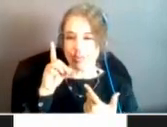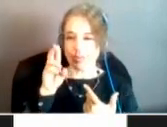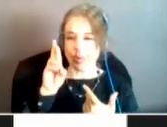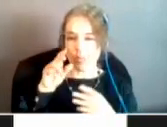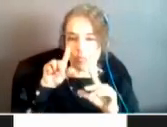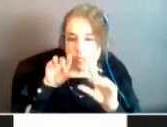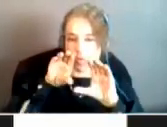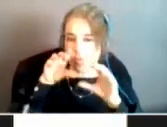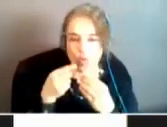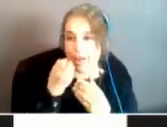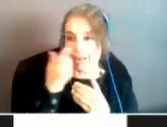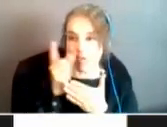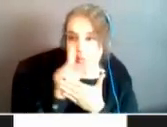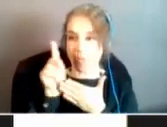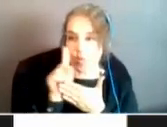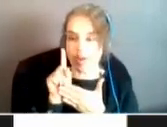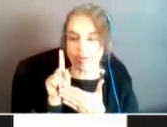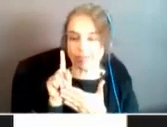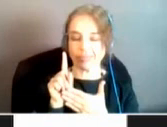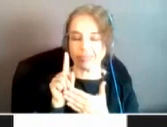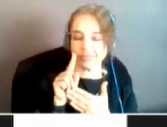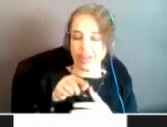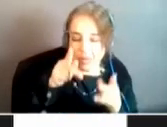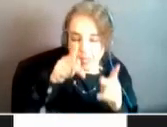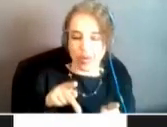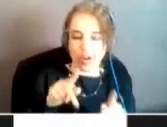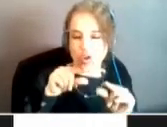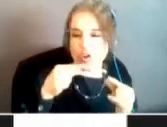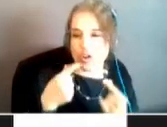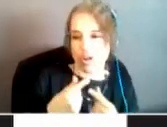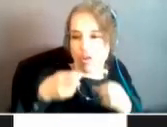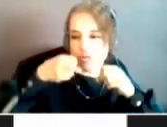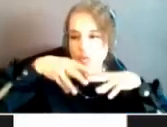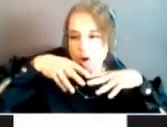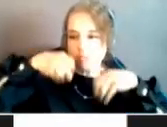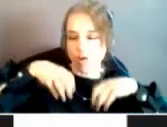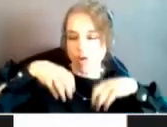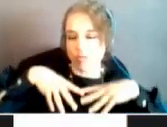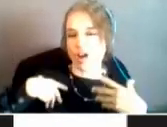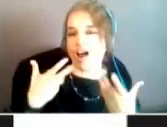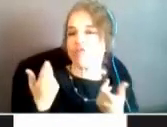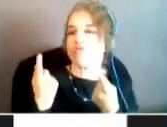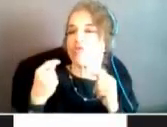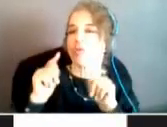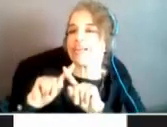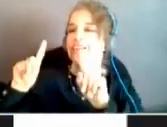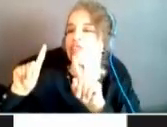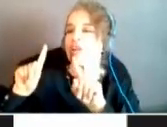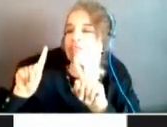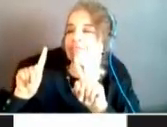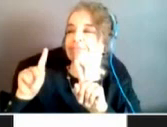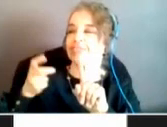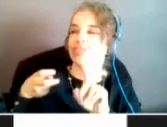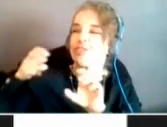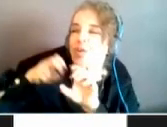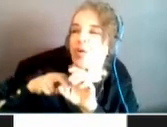for, several weeks. And then they'll say, because our groups are drop-in, they wanted to try a different group. And then they